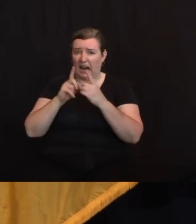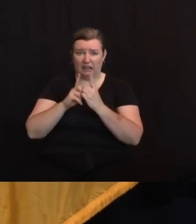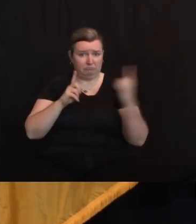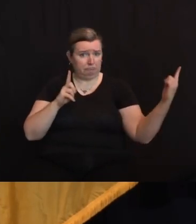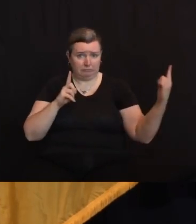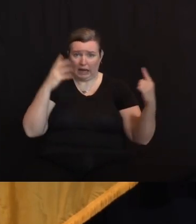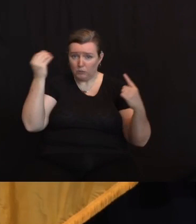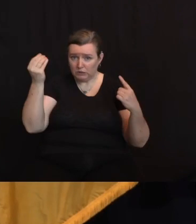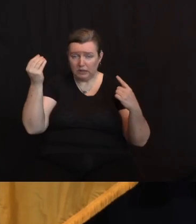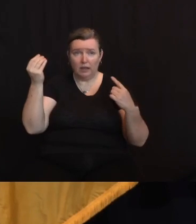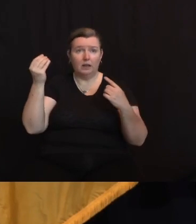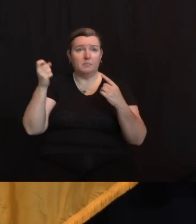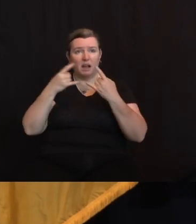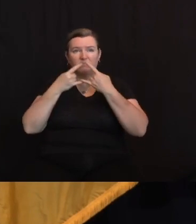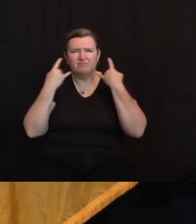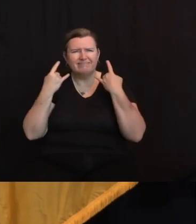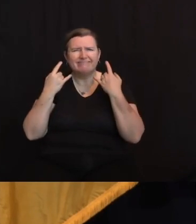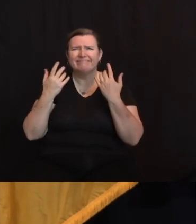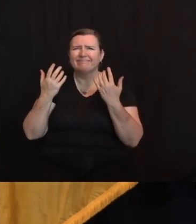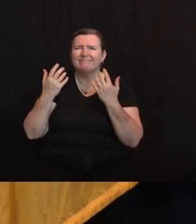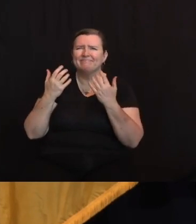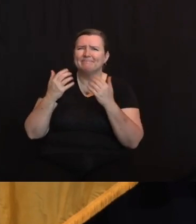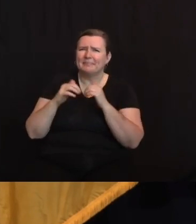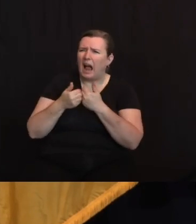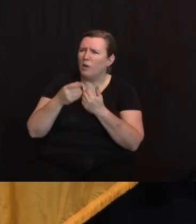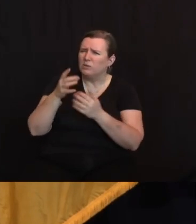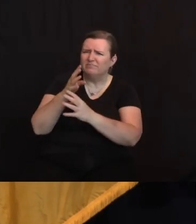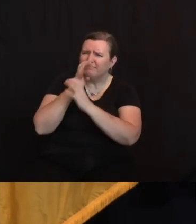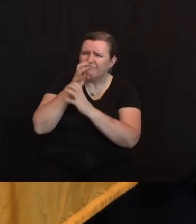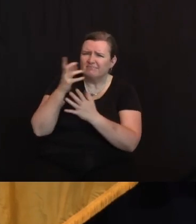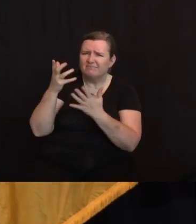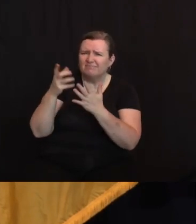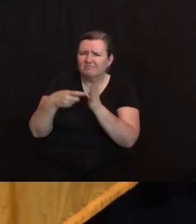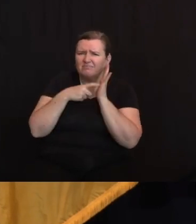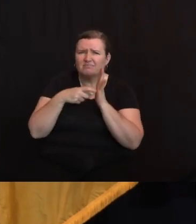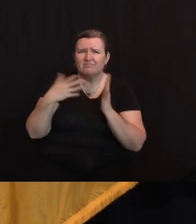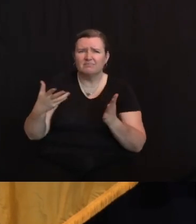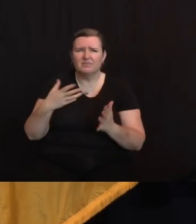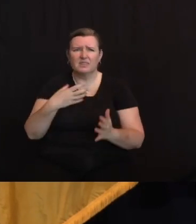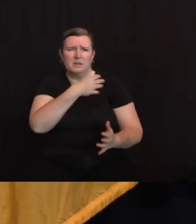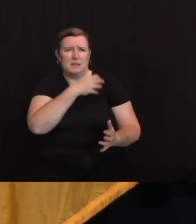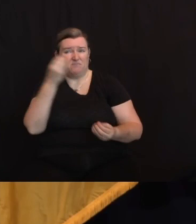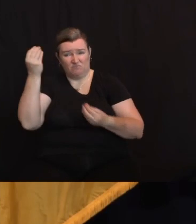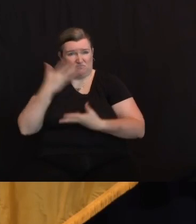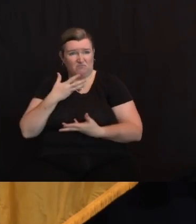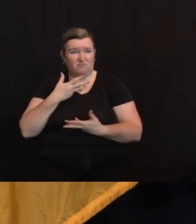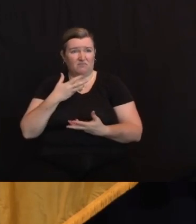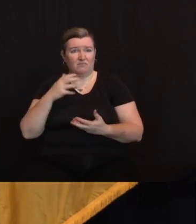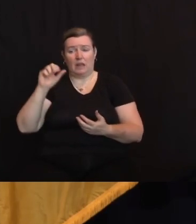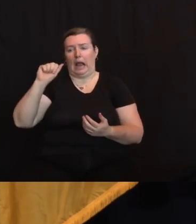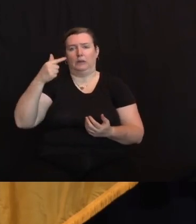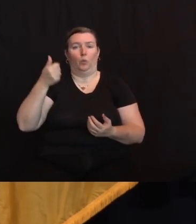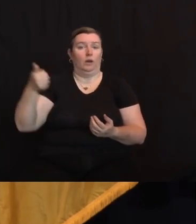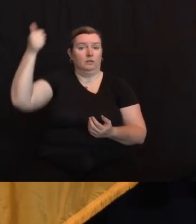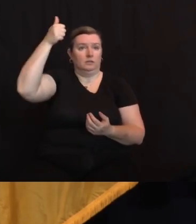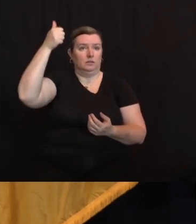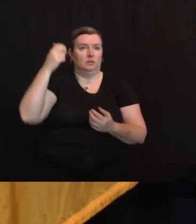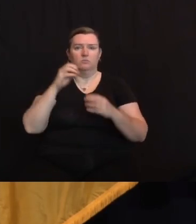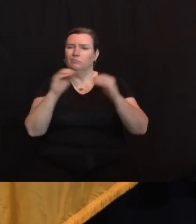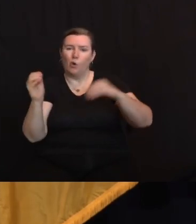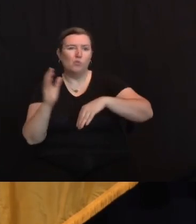should that be enforced at the local level? One police leader told us that the Attorney General has said no to warnings and no to